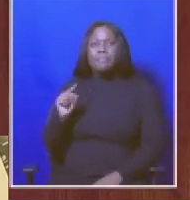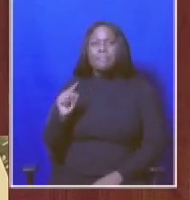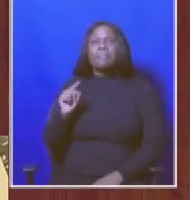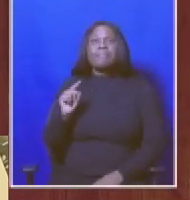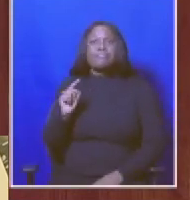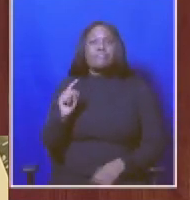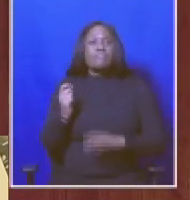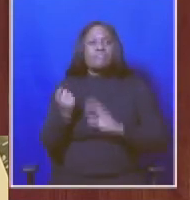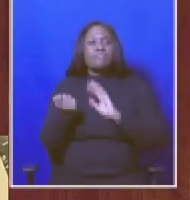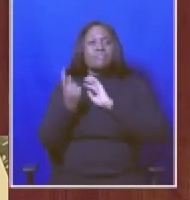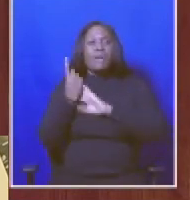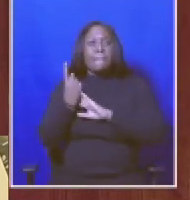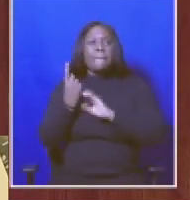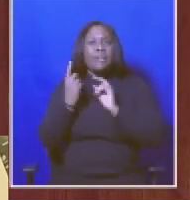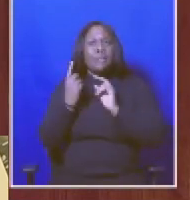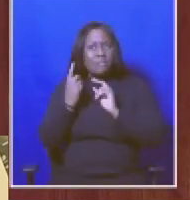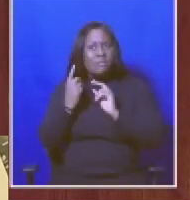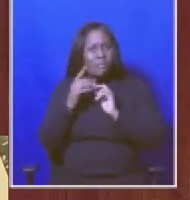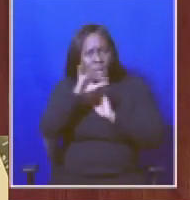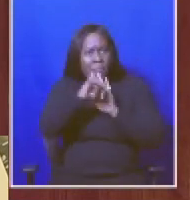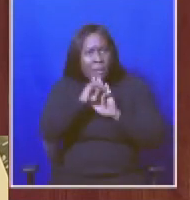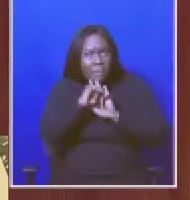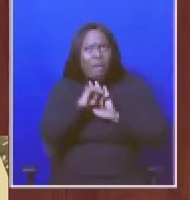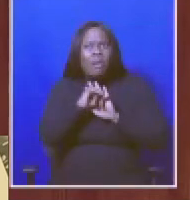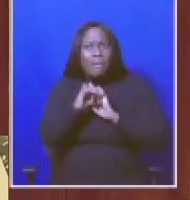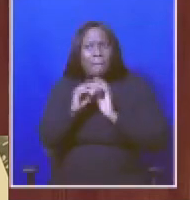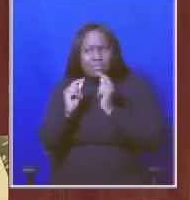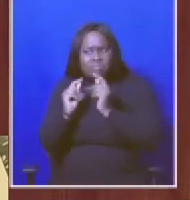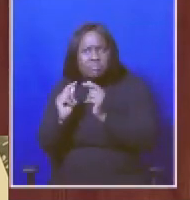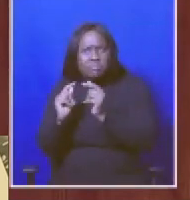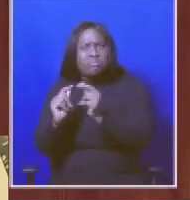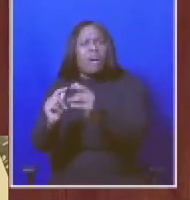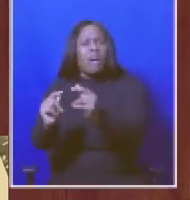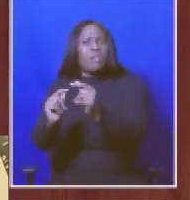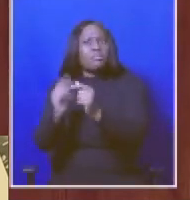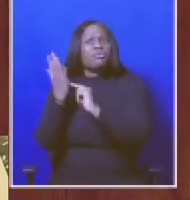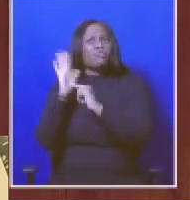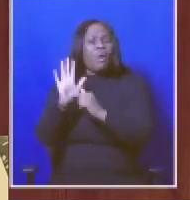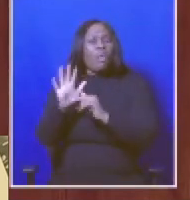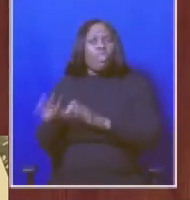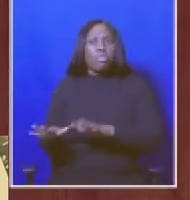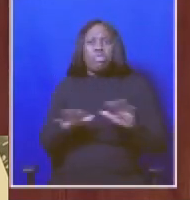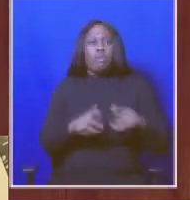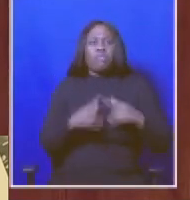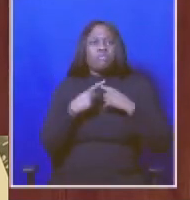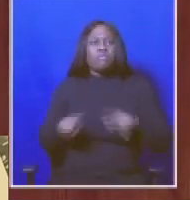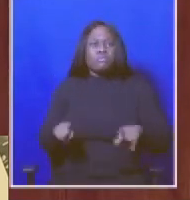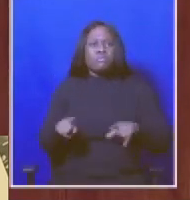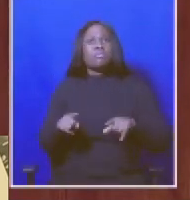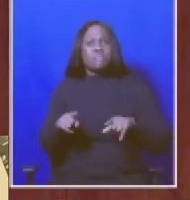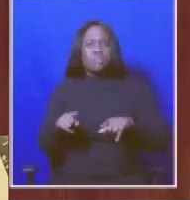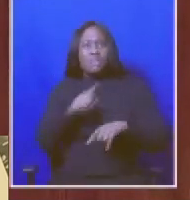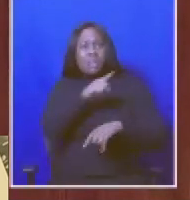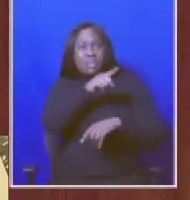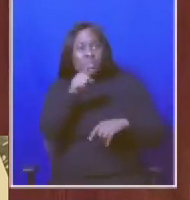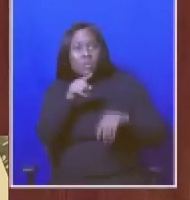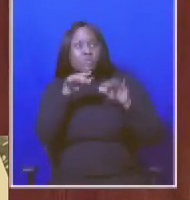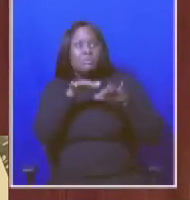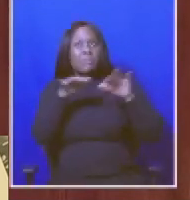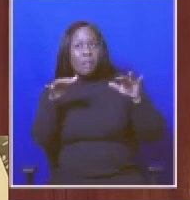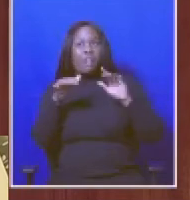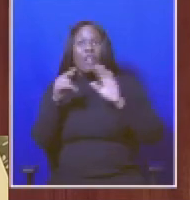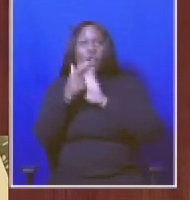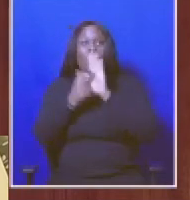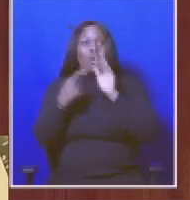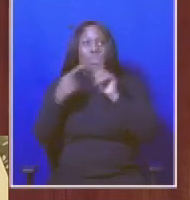bonako jwa nako e kae go konosetsa ditheetso kgaleng motsa bao ba beilweng molato.